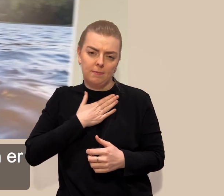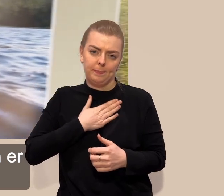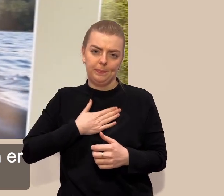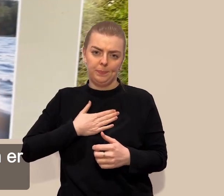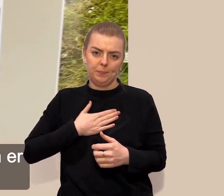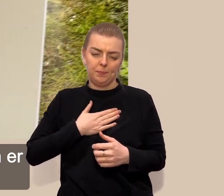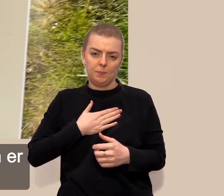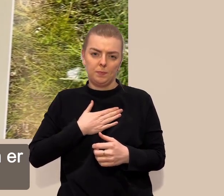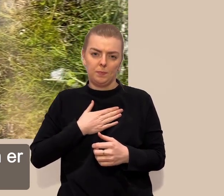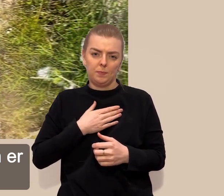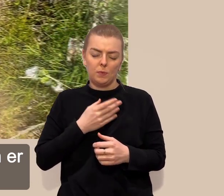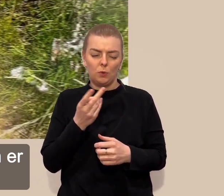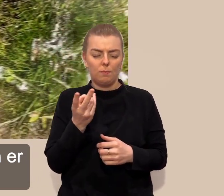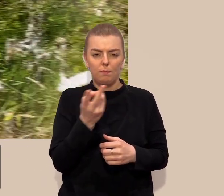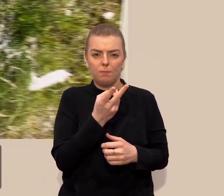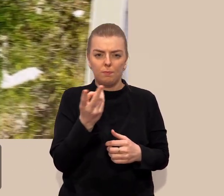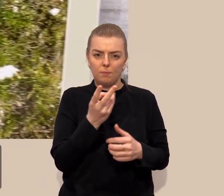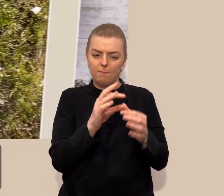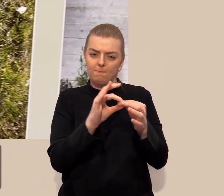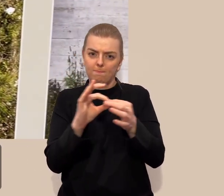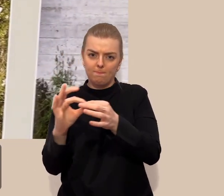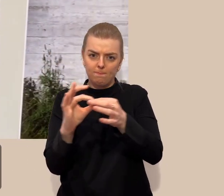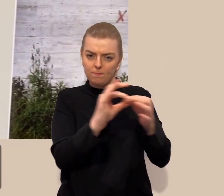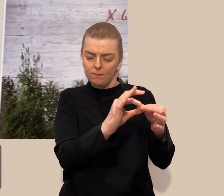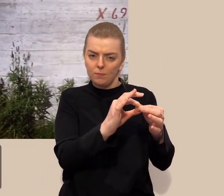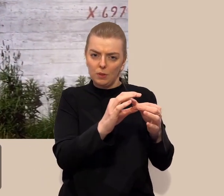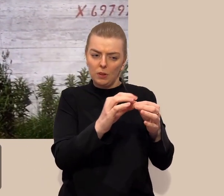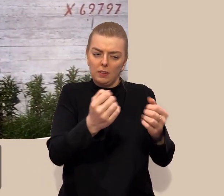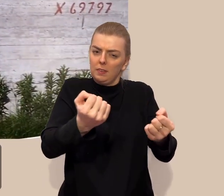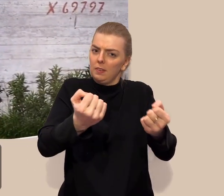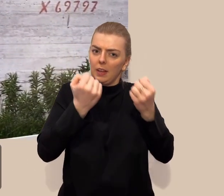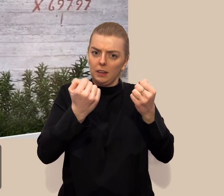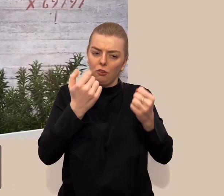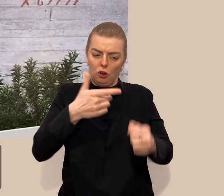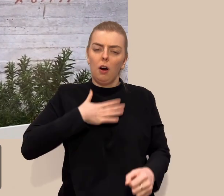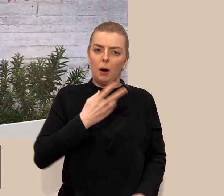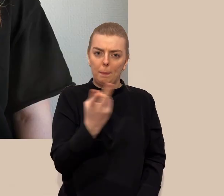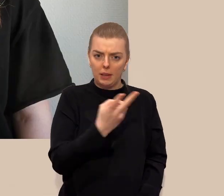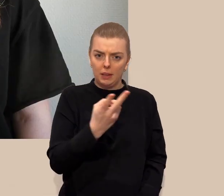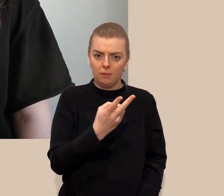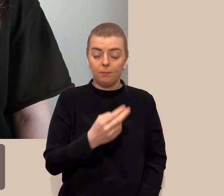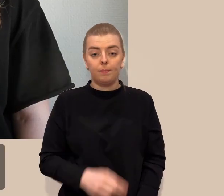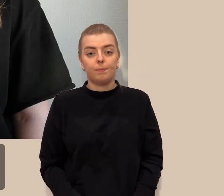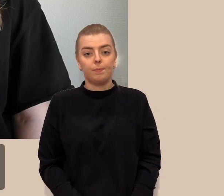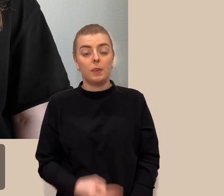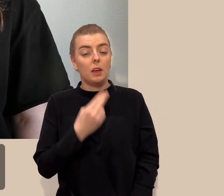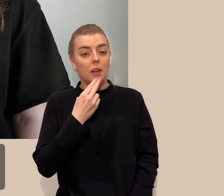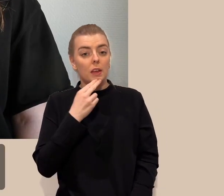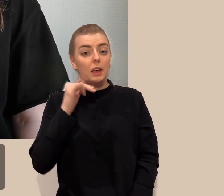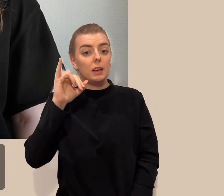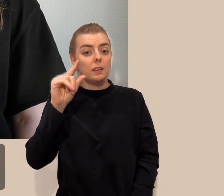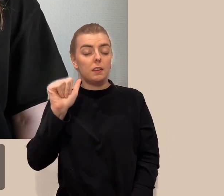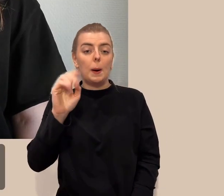trauma. And I think it becomes very strong because it has both those aspects. My name is